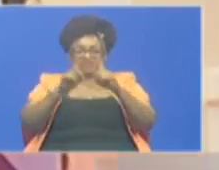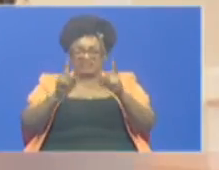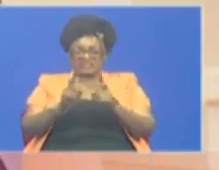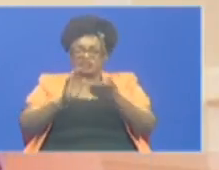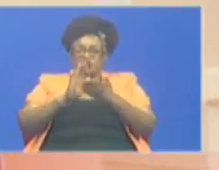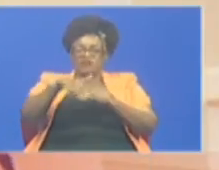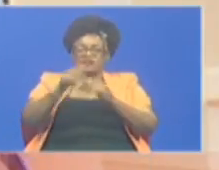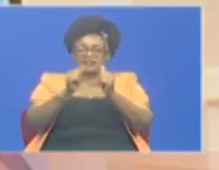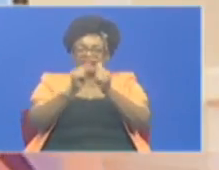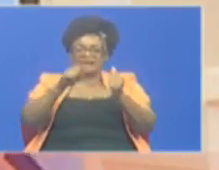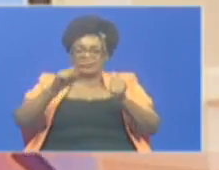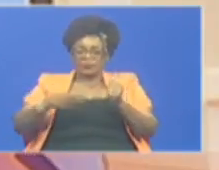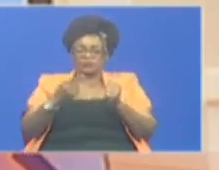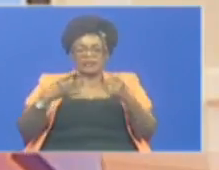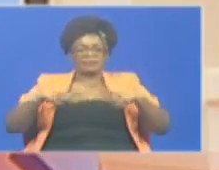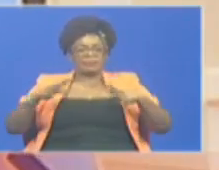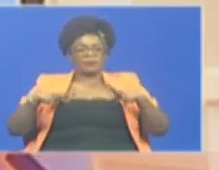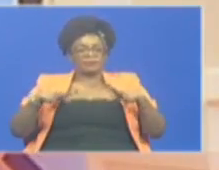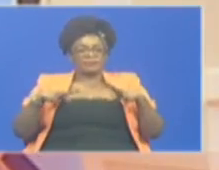10,000 individuals.